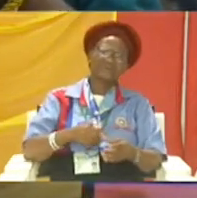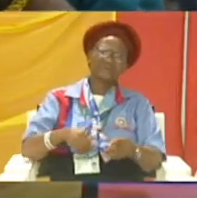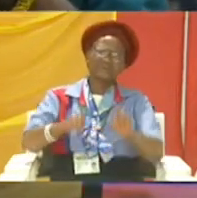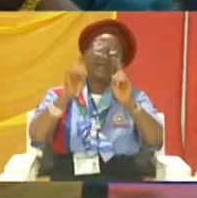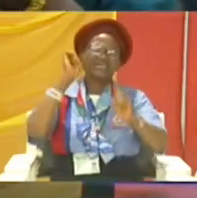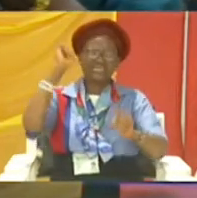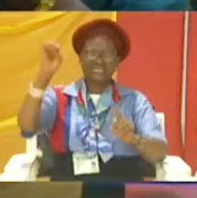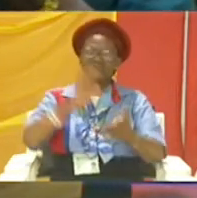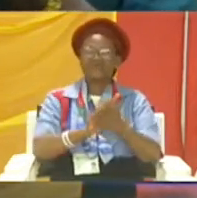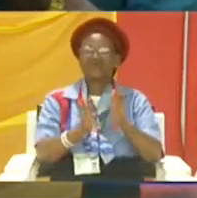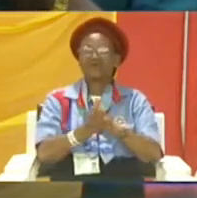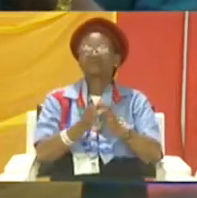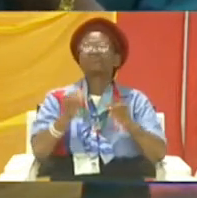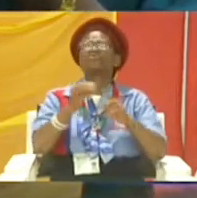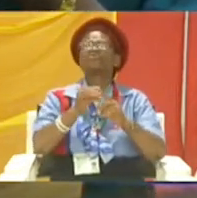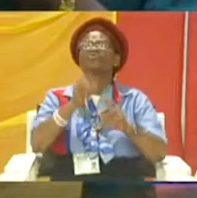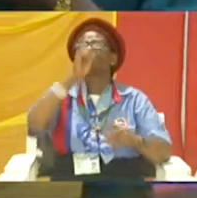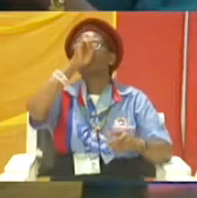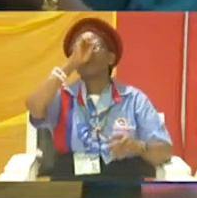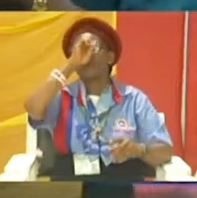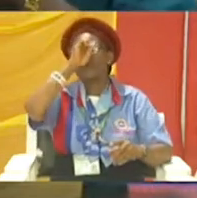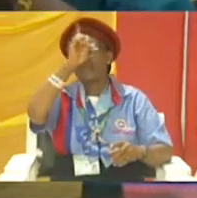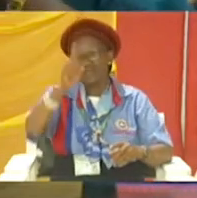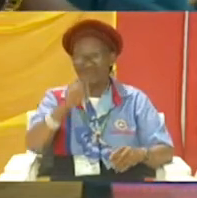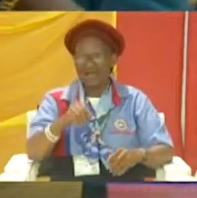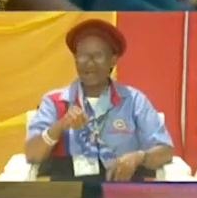mi ogbon re ma npa lara.